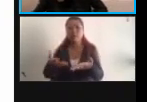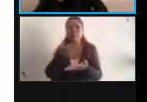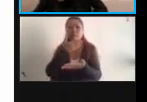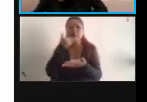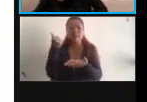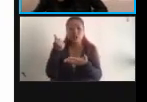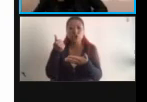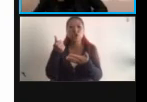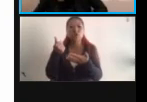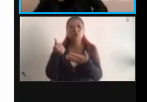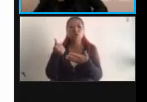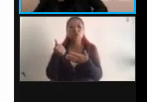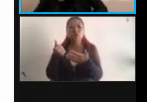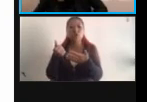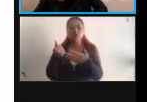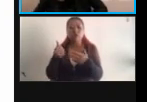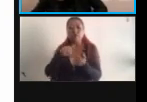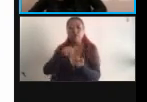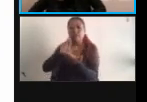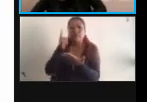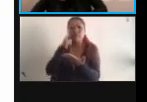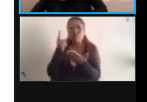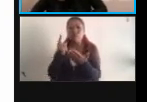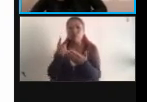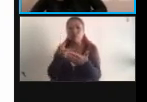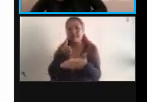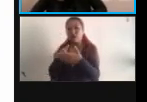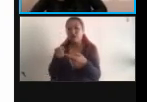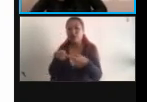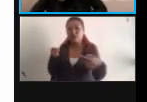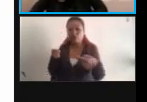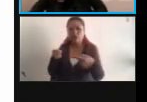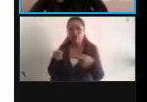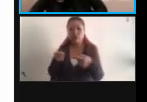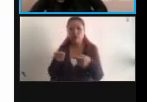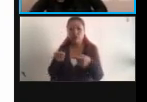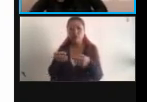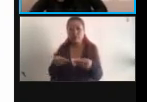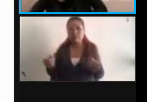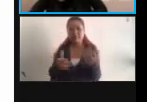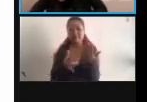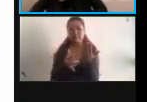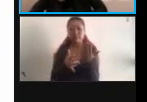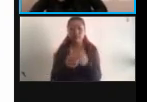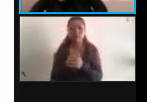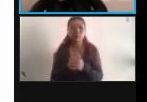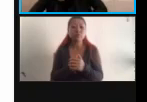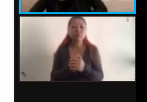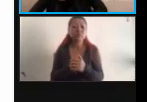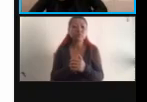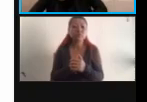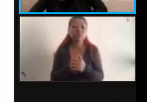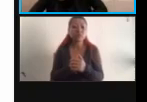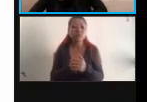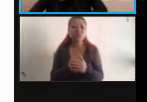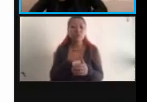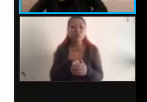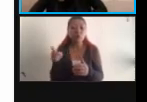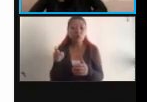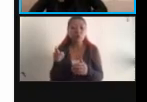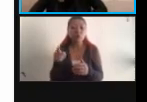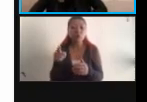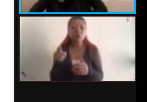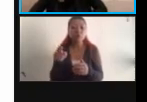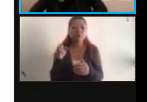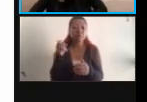countermeasures based on the team's composition. Just as relations between crew members are important, relationships with those back home, whether family or